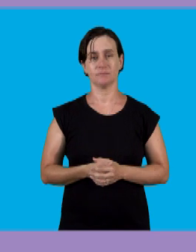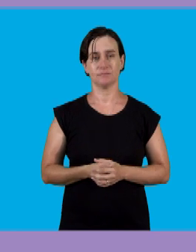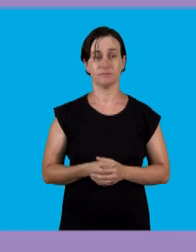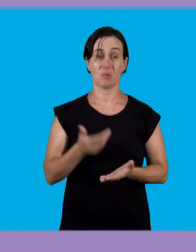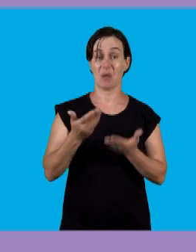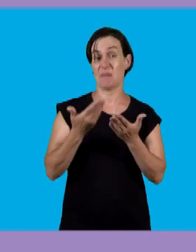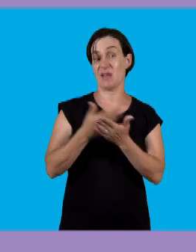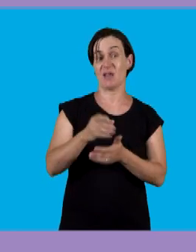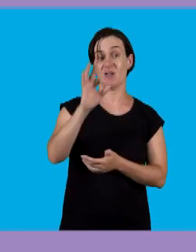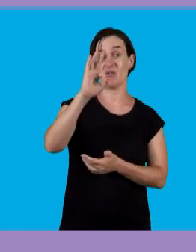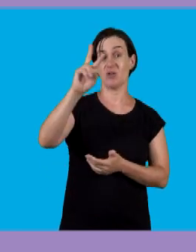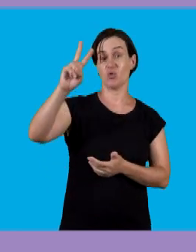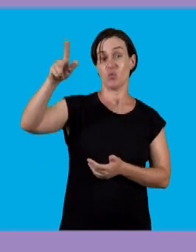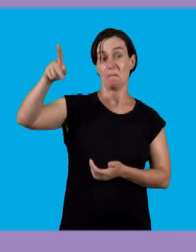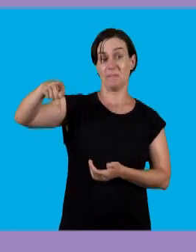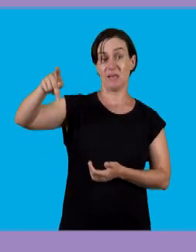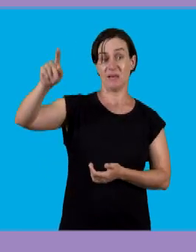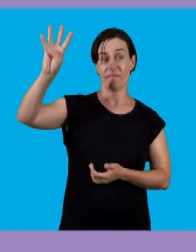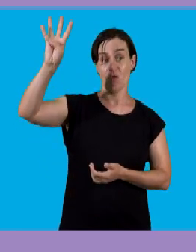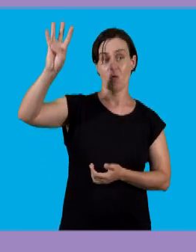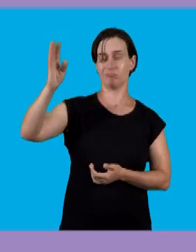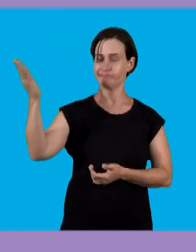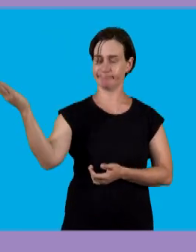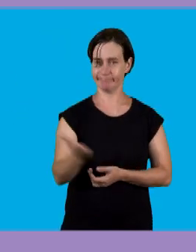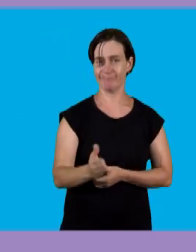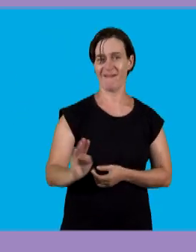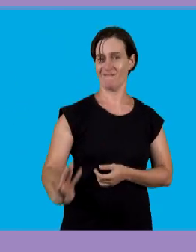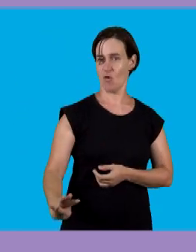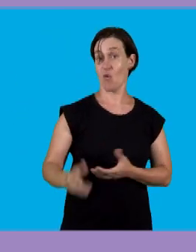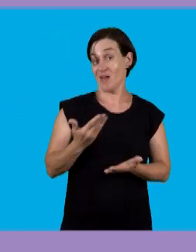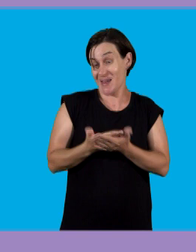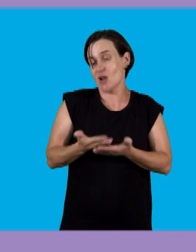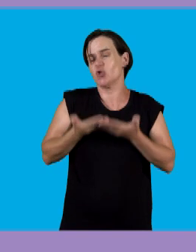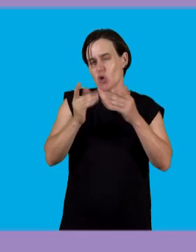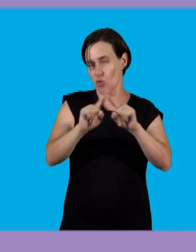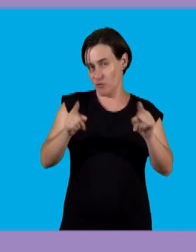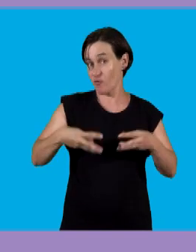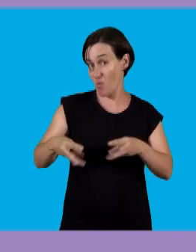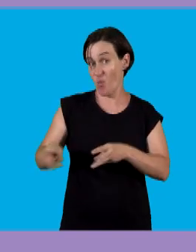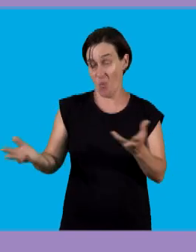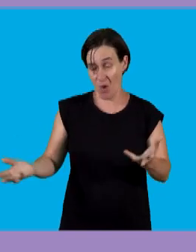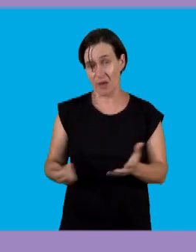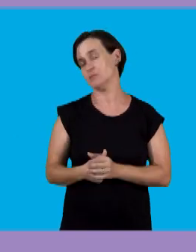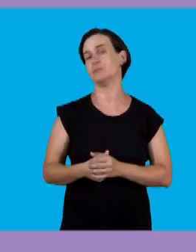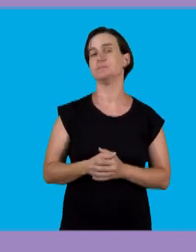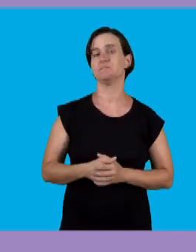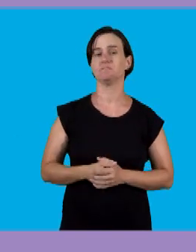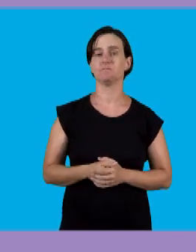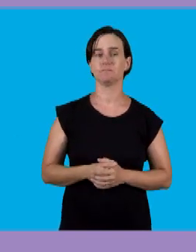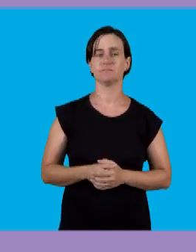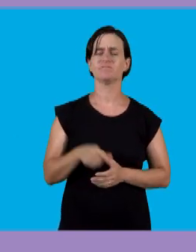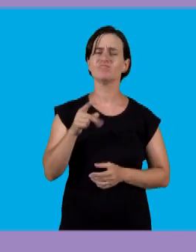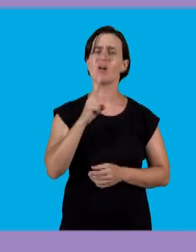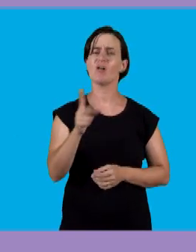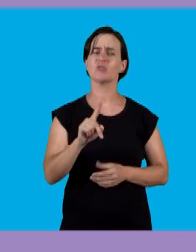be 32p exponent 4 divided by 4. Of course, these mean the same thing. So what is our answer